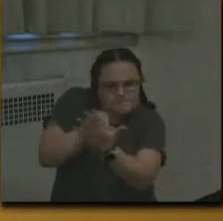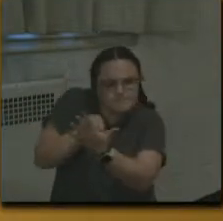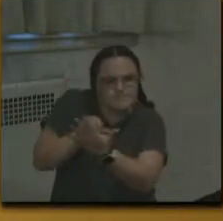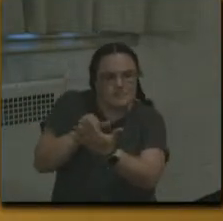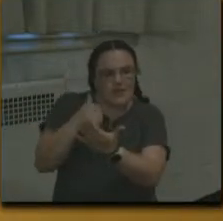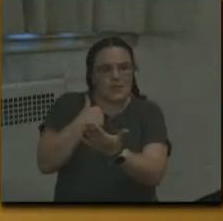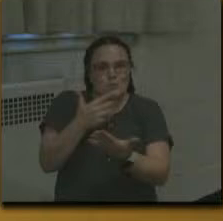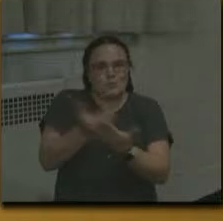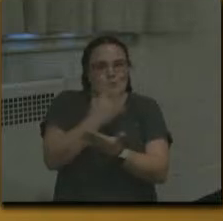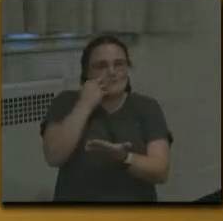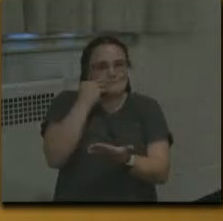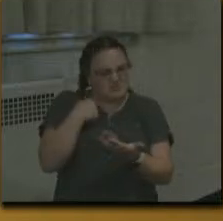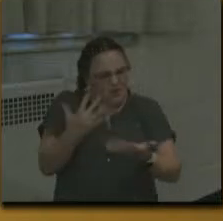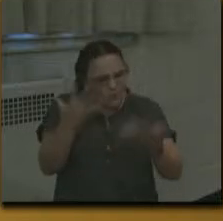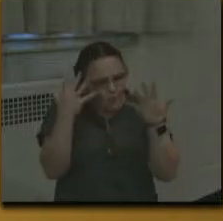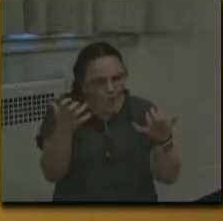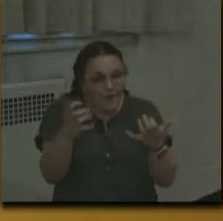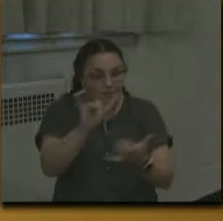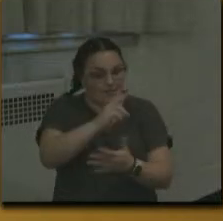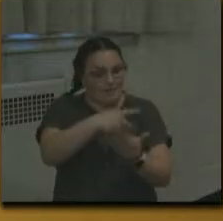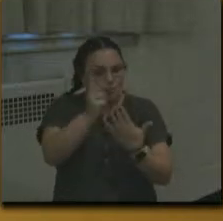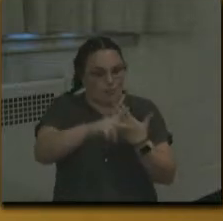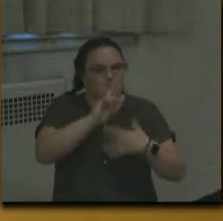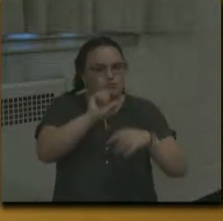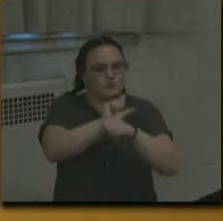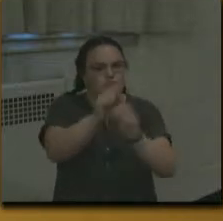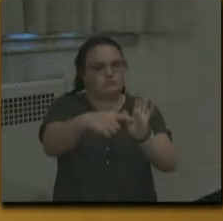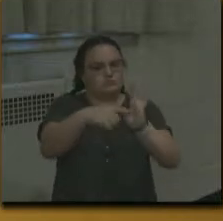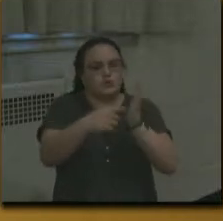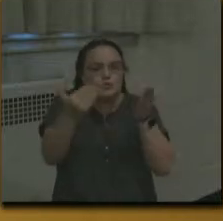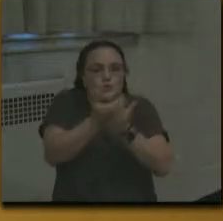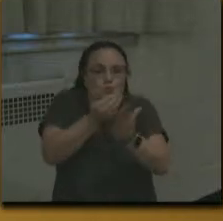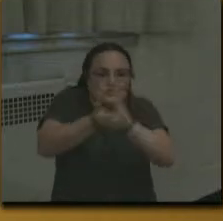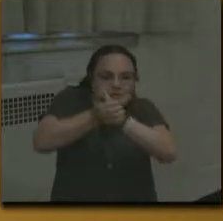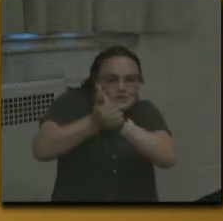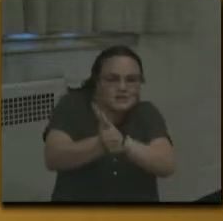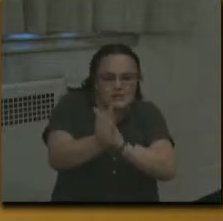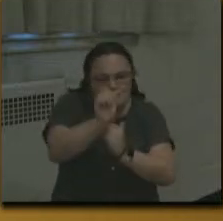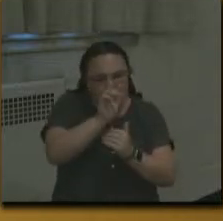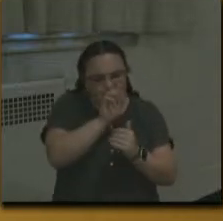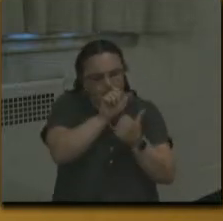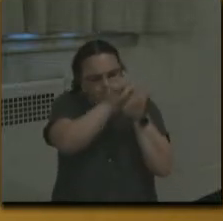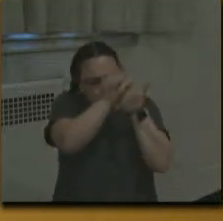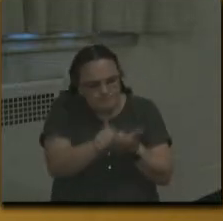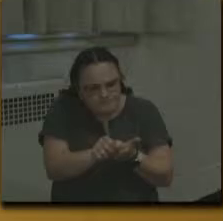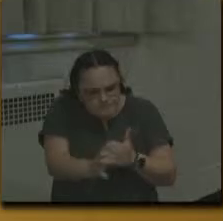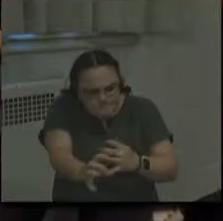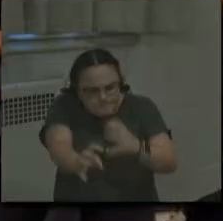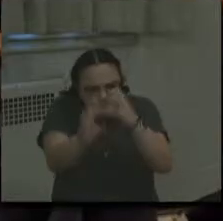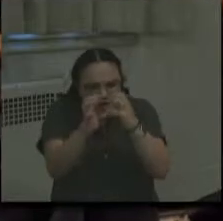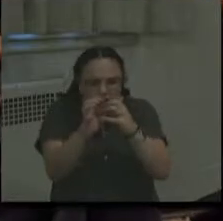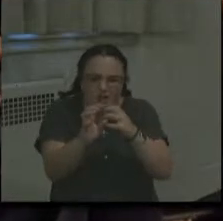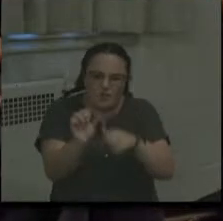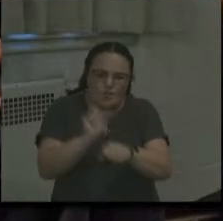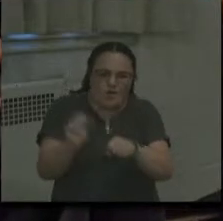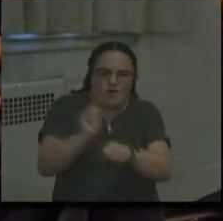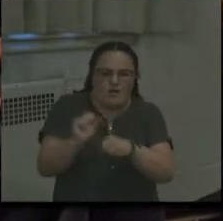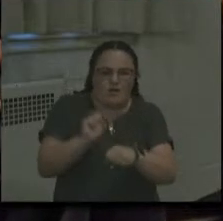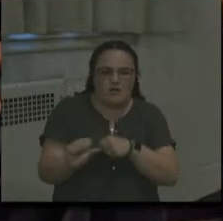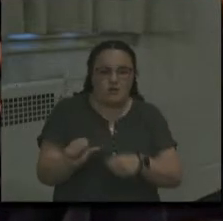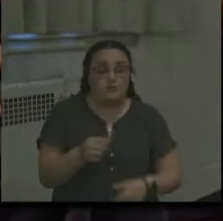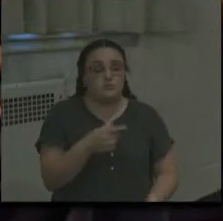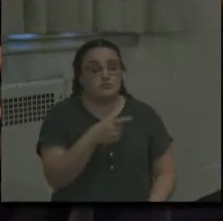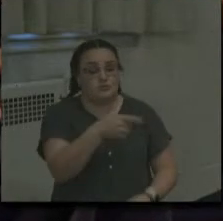myself in new experiences. And this is exactly what that program is, learning new skills, being disciplined, and just hard working. And you could be